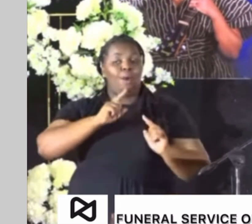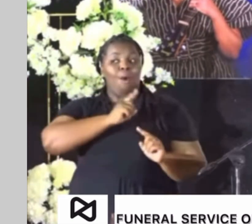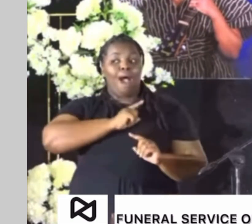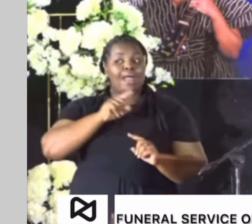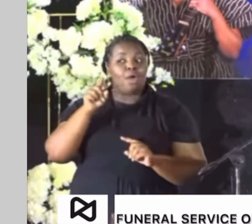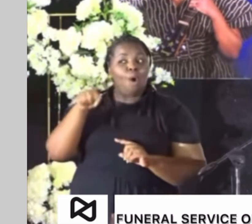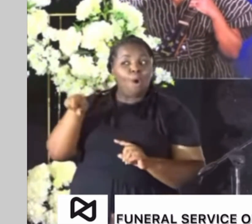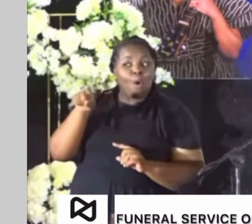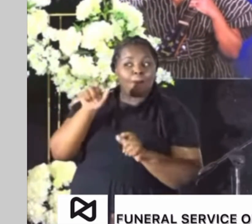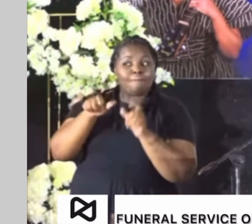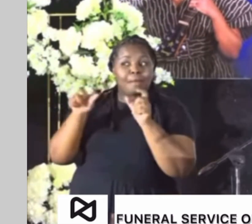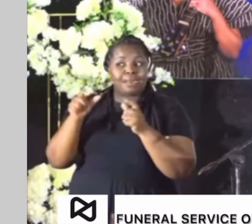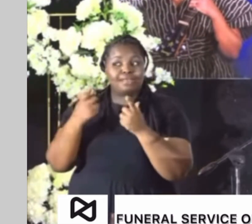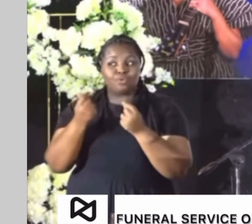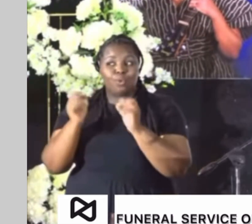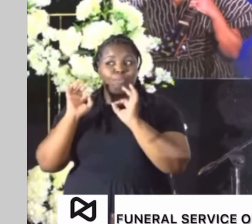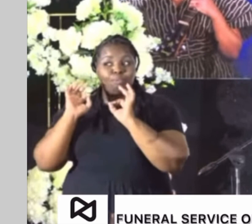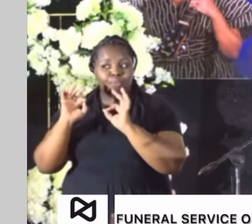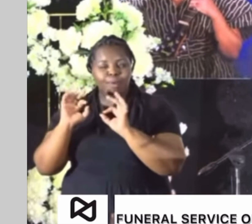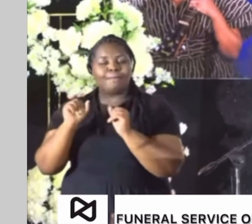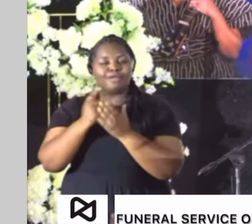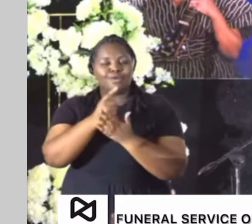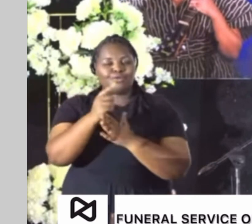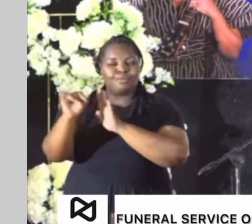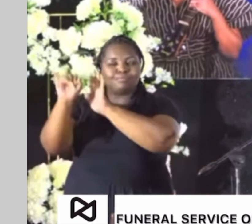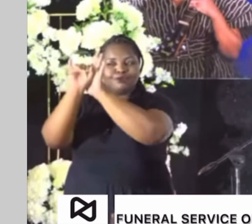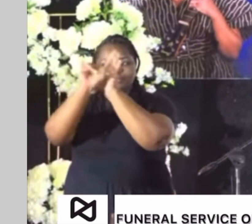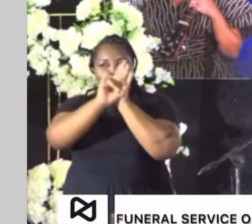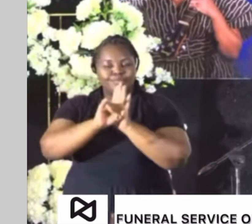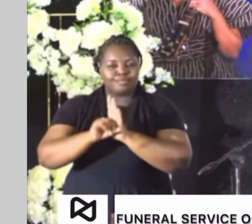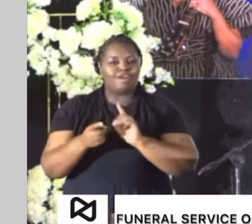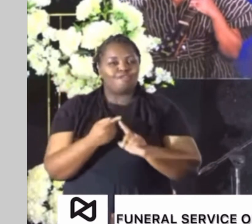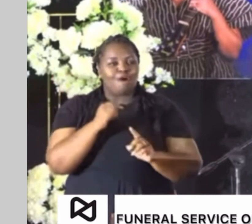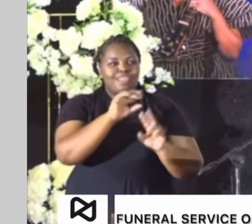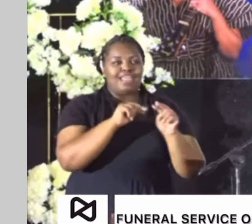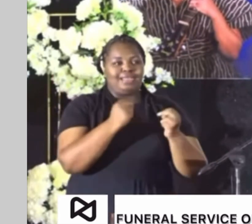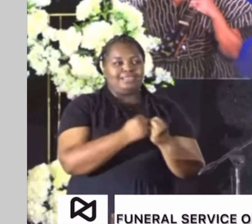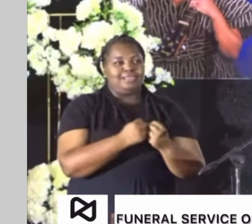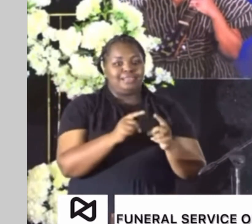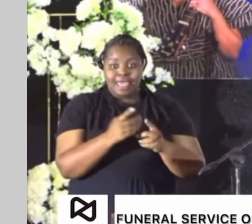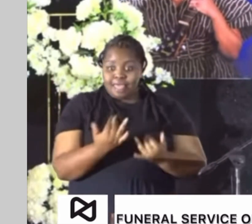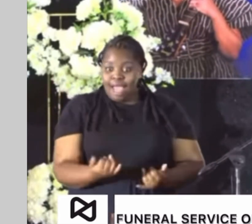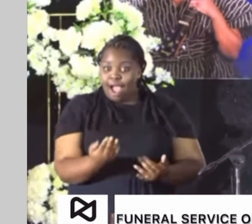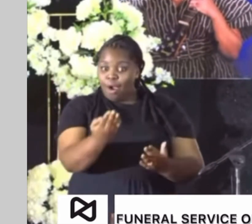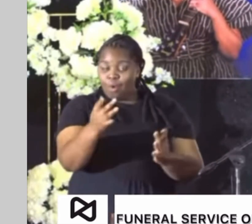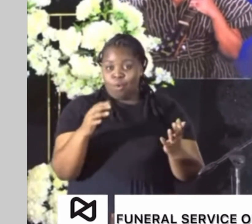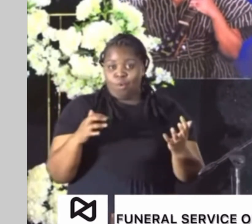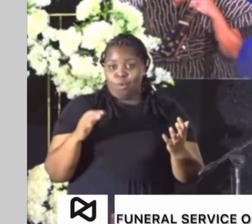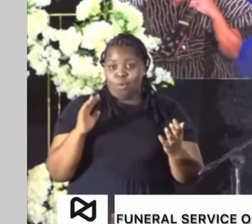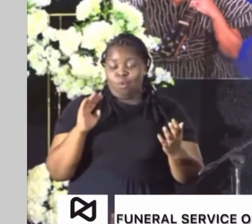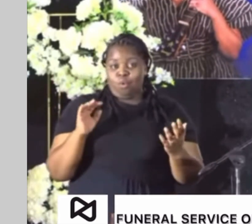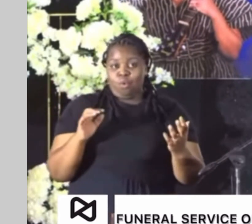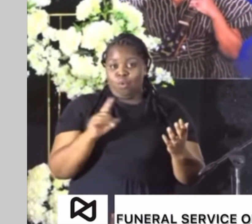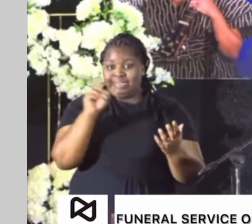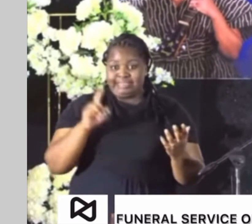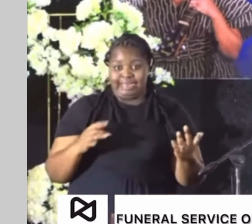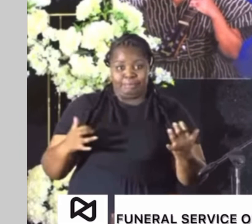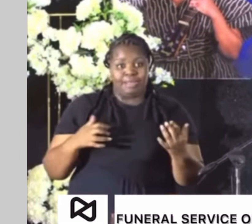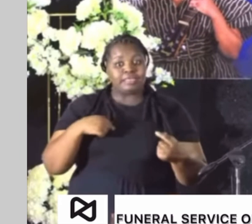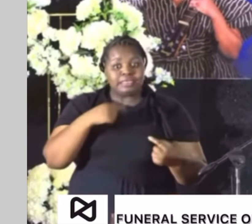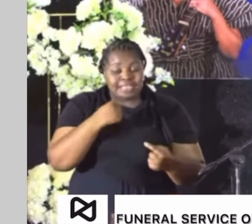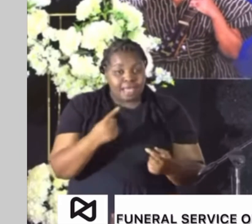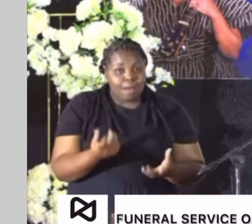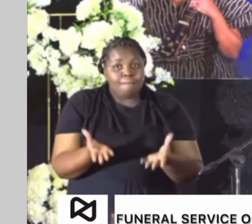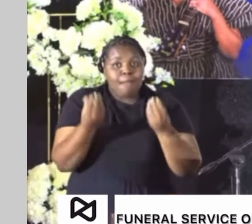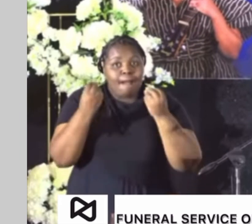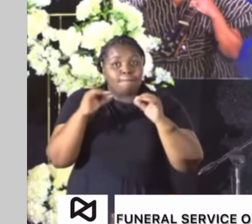late singer. Some comments read, Zahara's family spokesperson redeemed Tiki's image. He apparently alleged played a